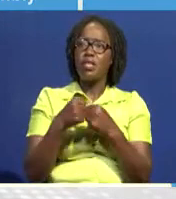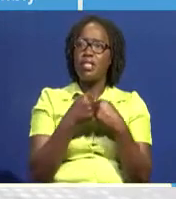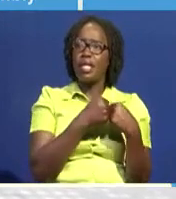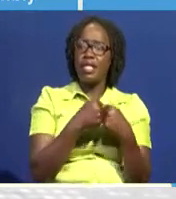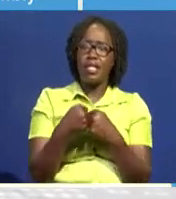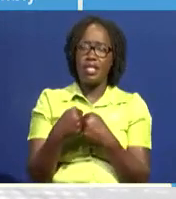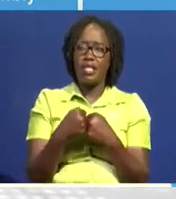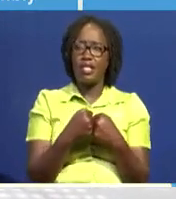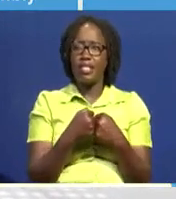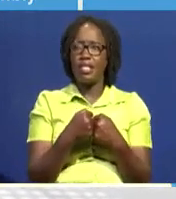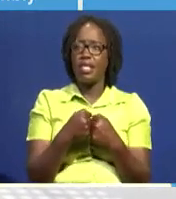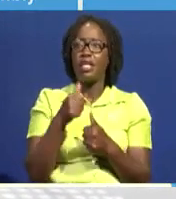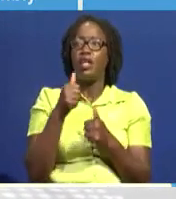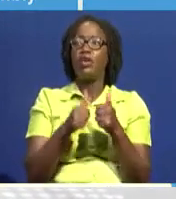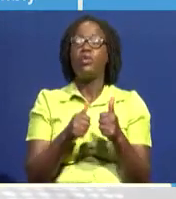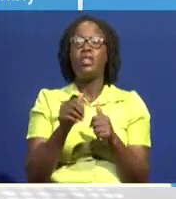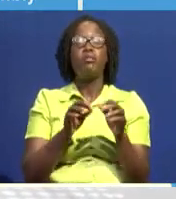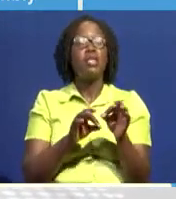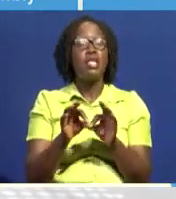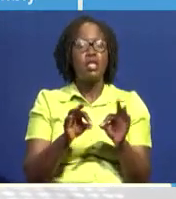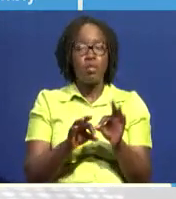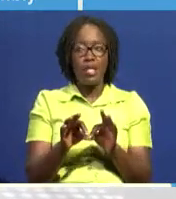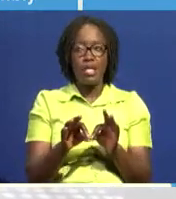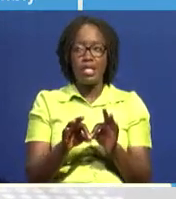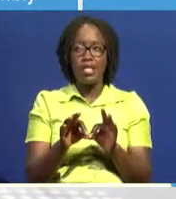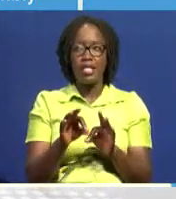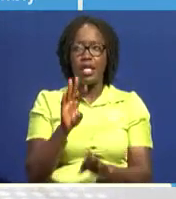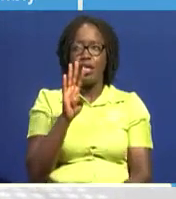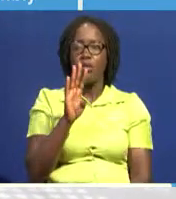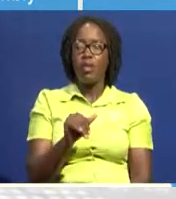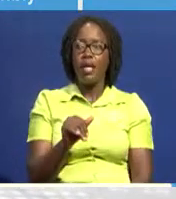environmental challenges, which have been highlighted by